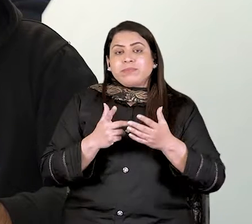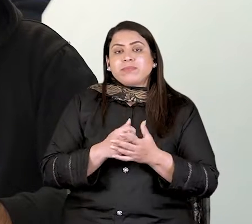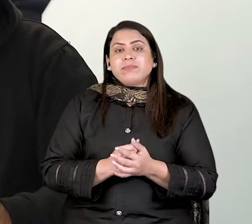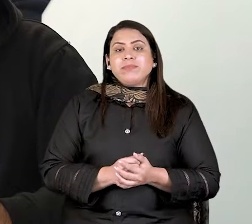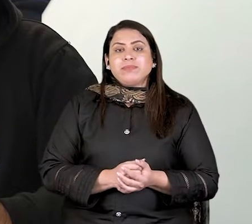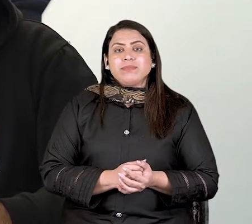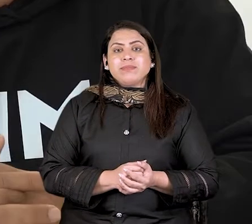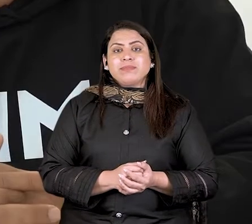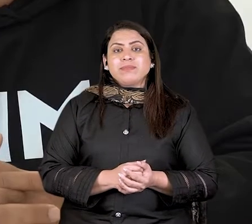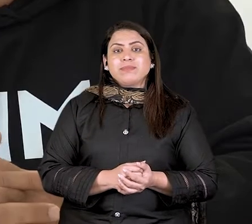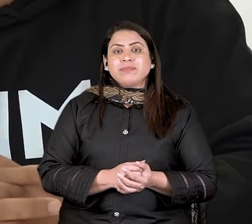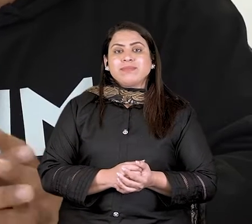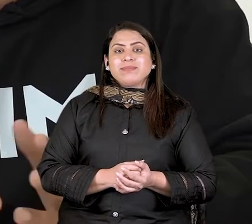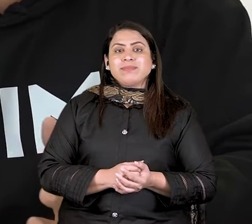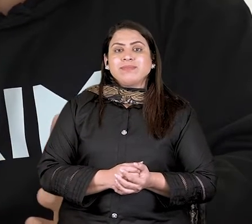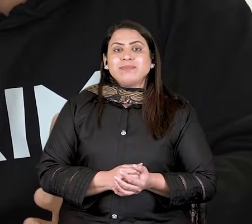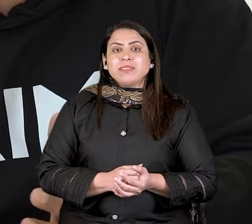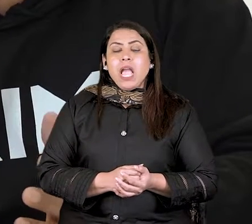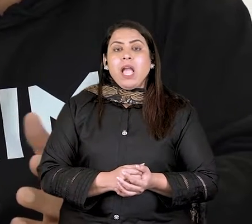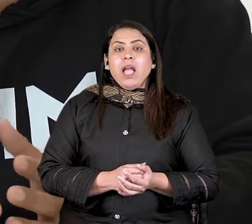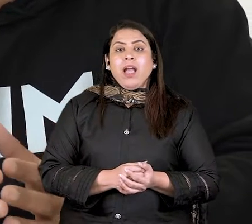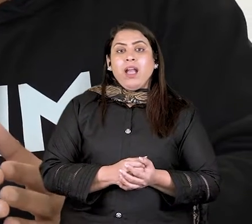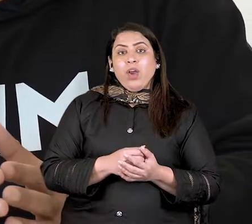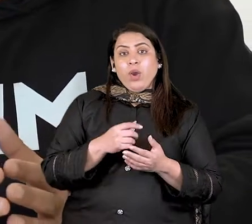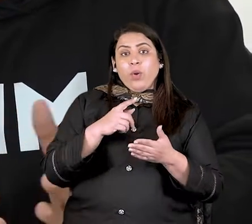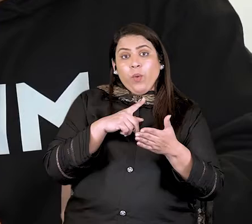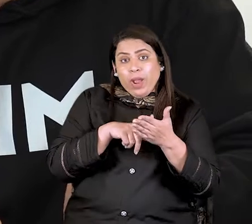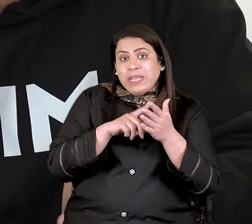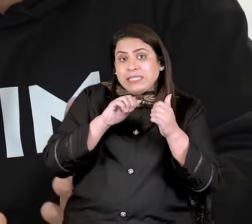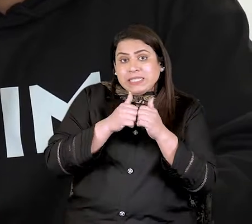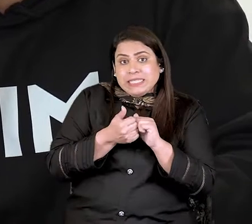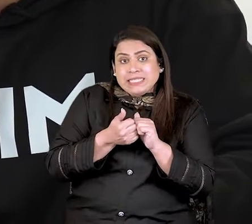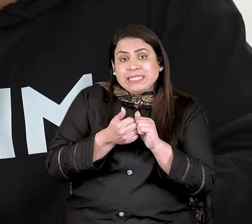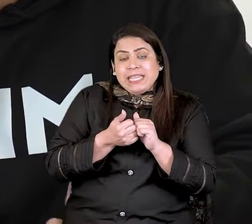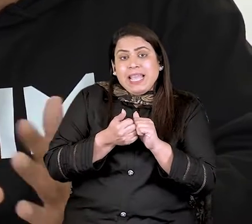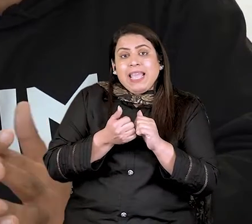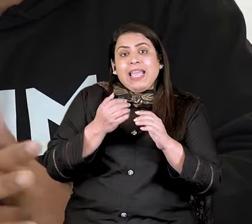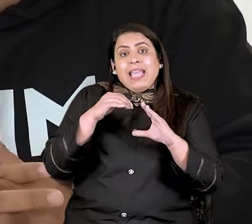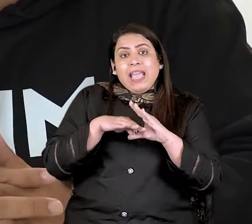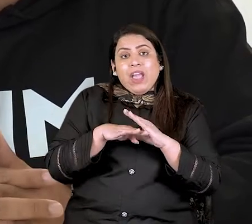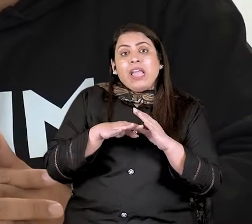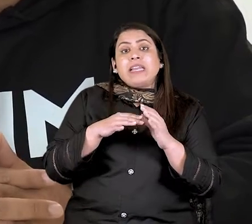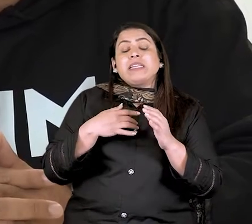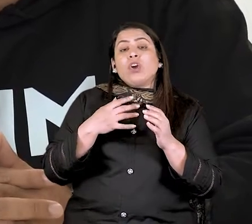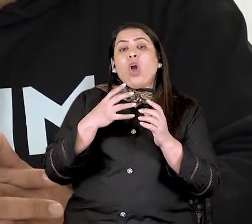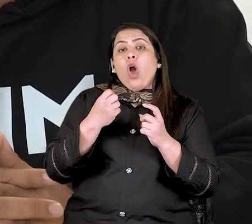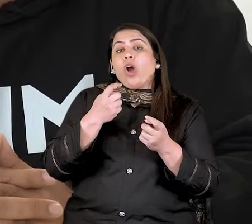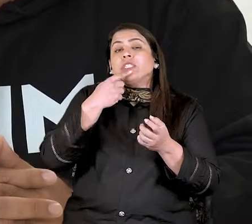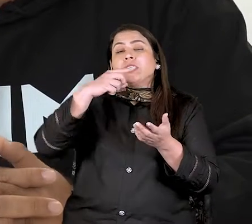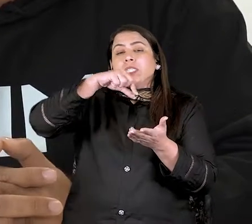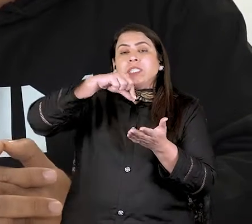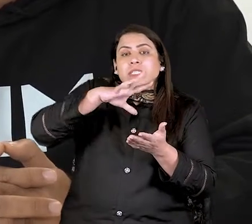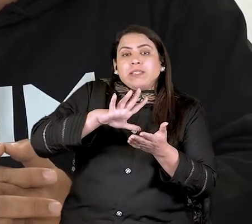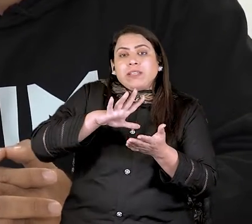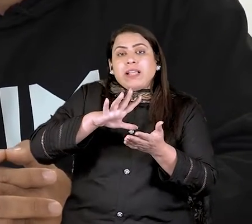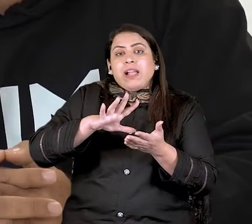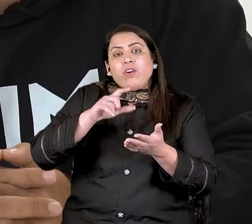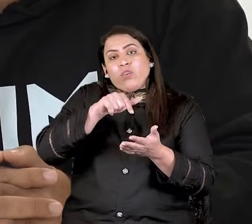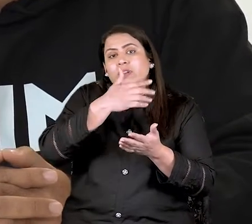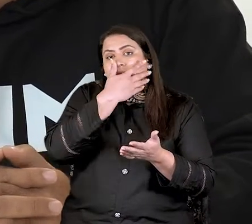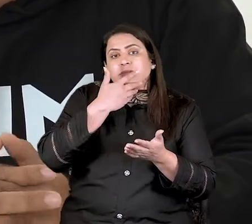menu, both of yours. In regards to the menu, like when we made the menu initially the first time, so